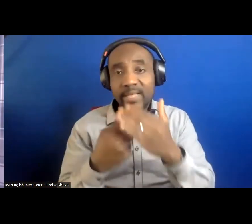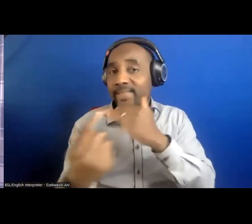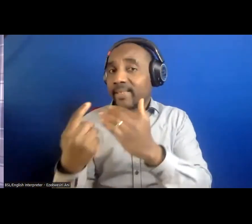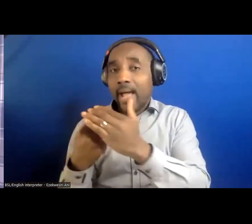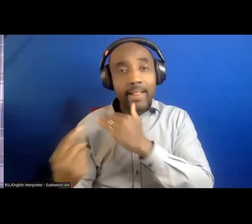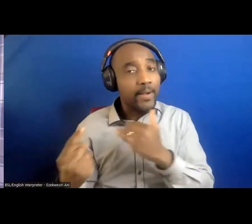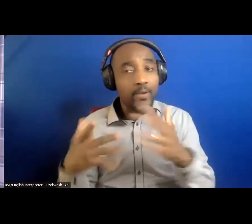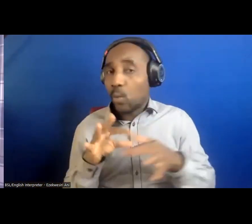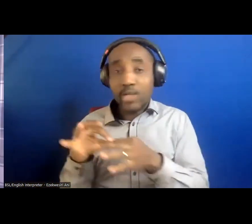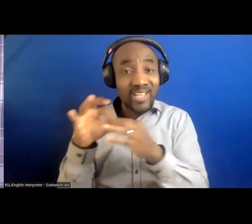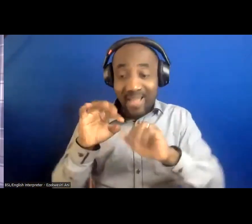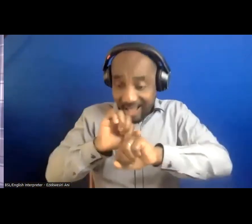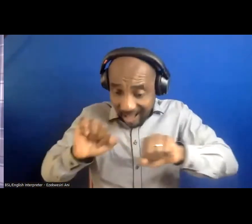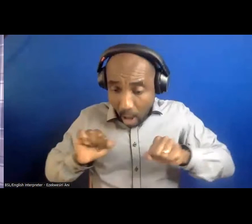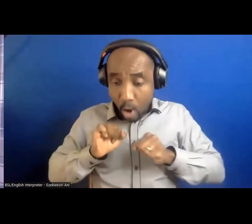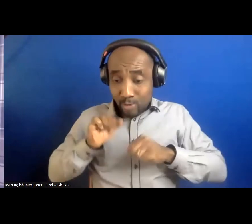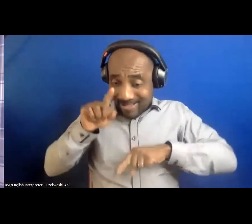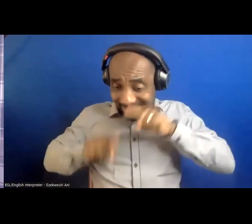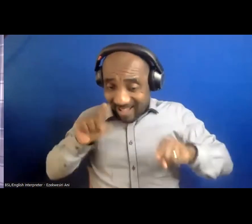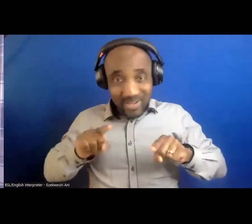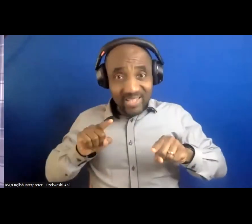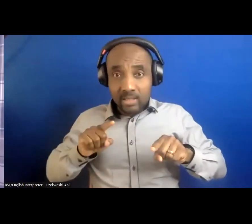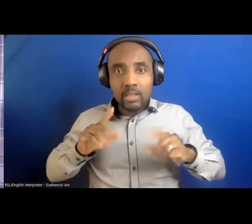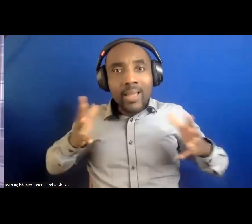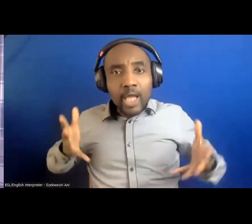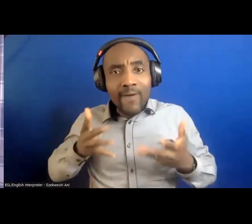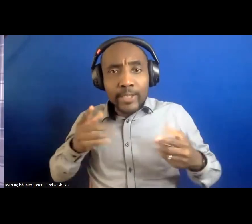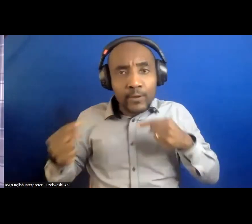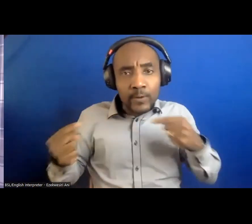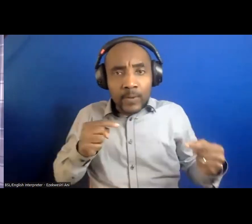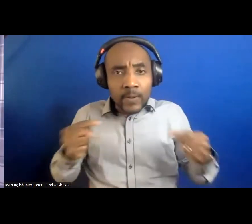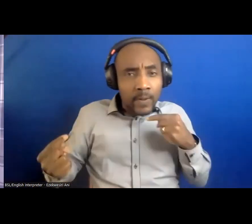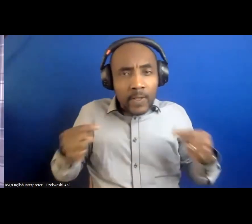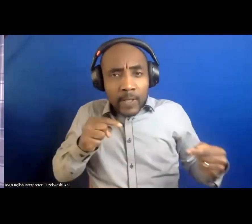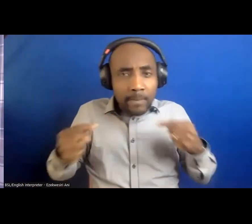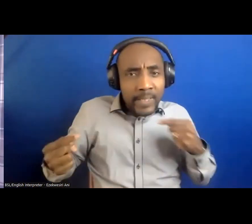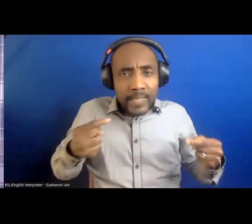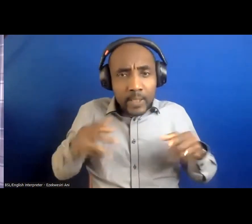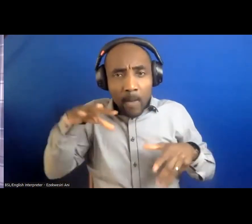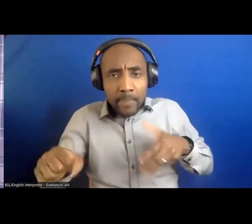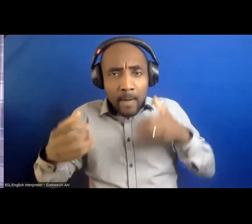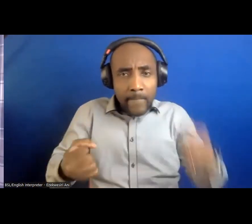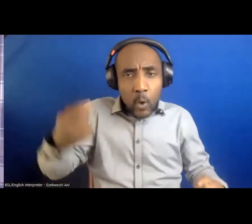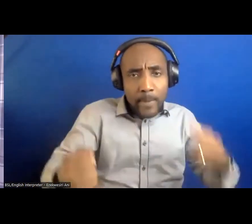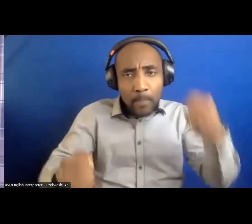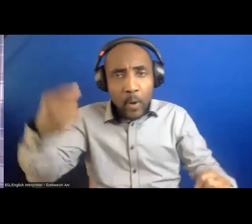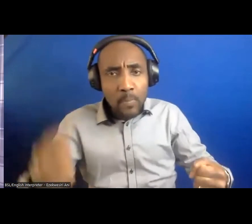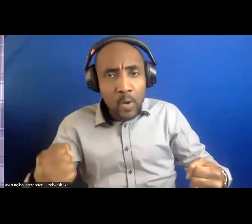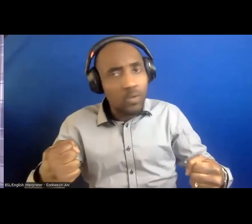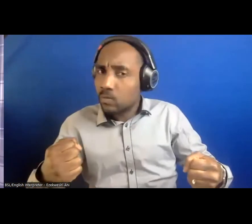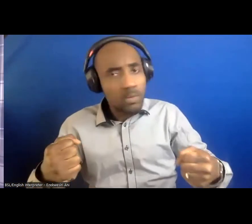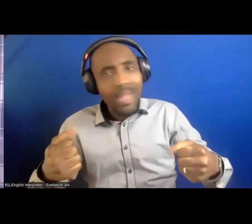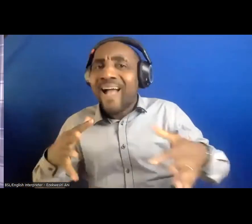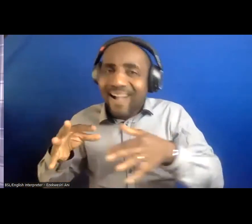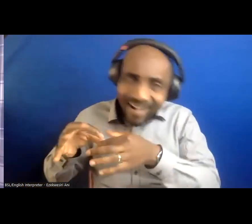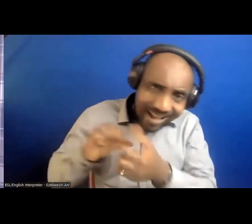our own diversity, we're encouraged to compete against one another rather than collaborate. And the power of collaboration is